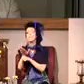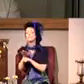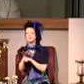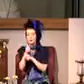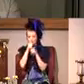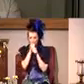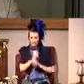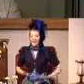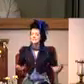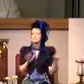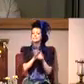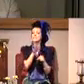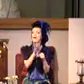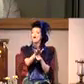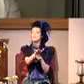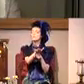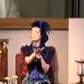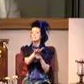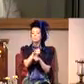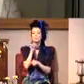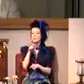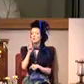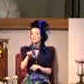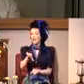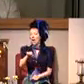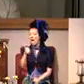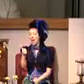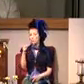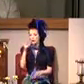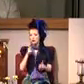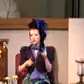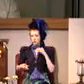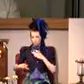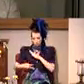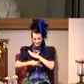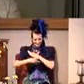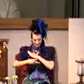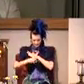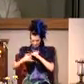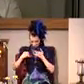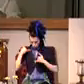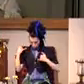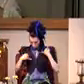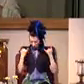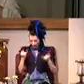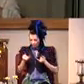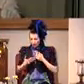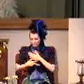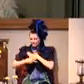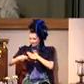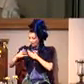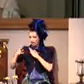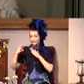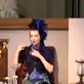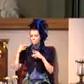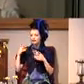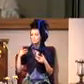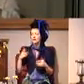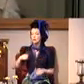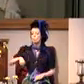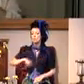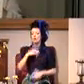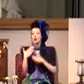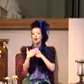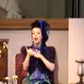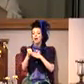And that we don't allow or need to allow anyone else to steal that joy from us in our own lives. We are